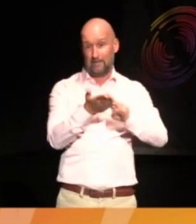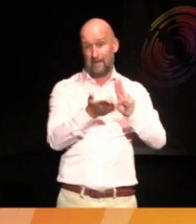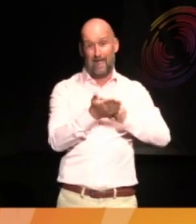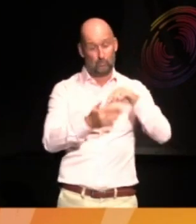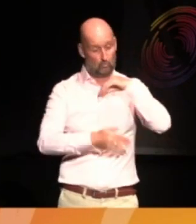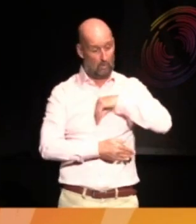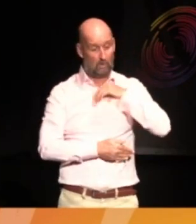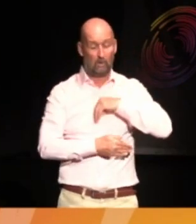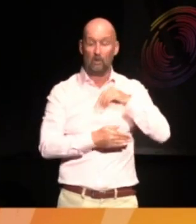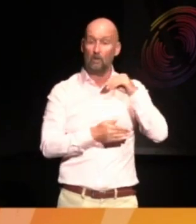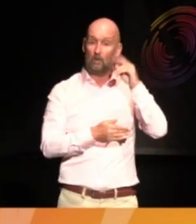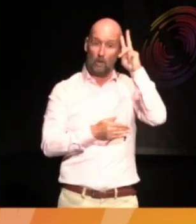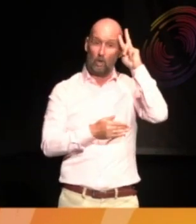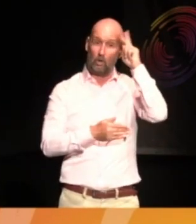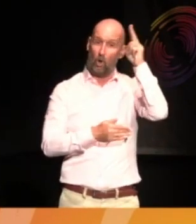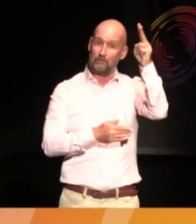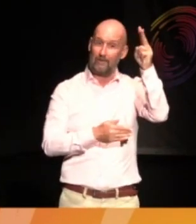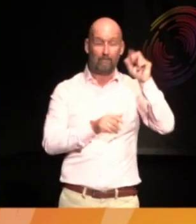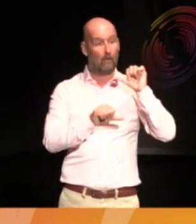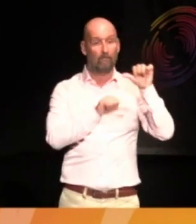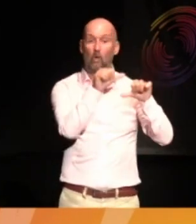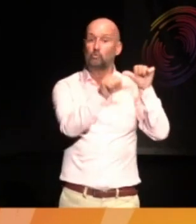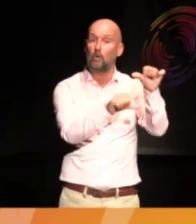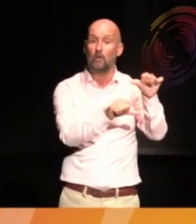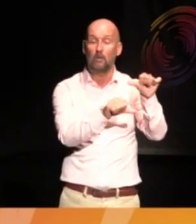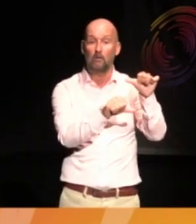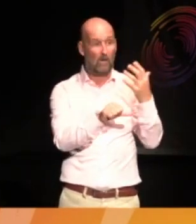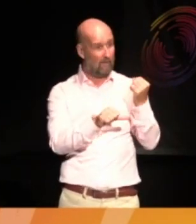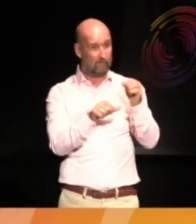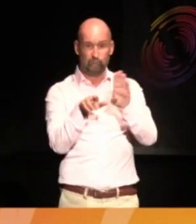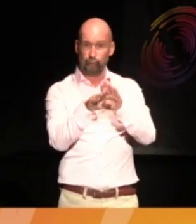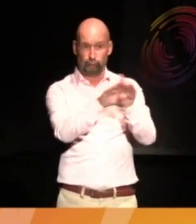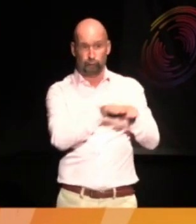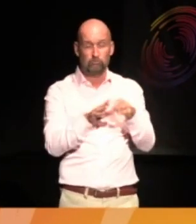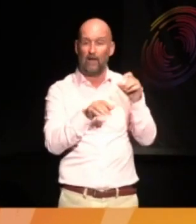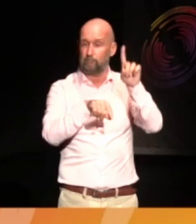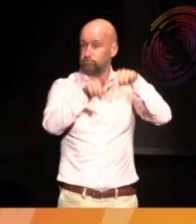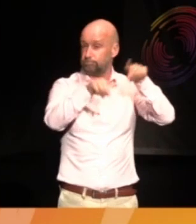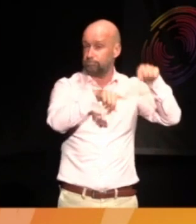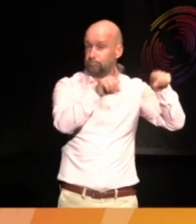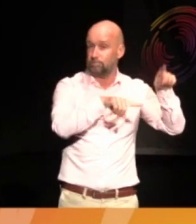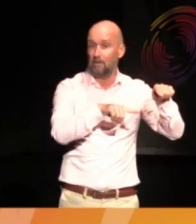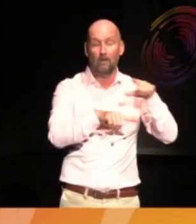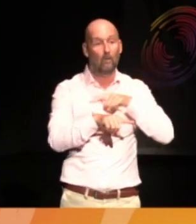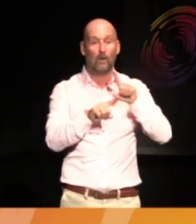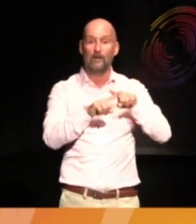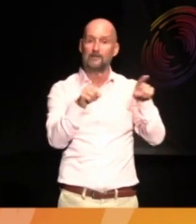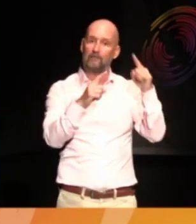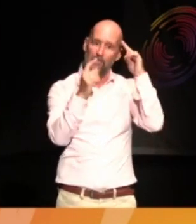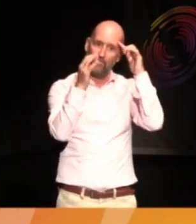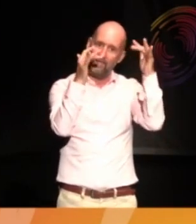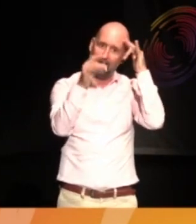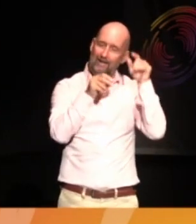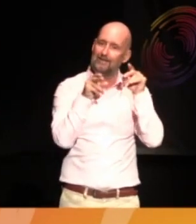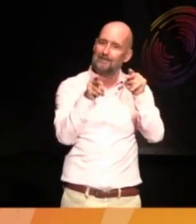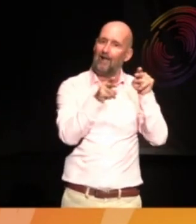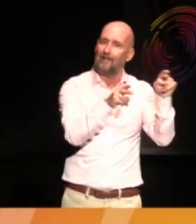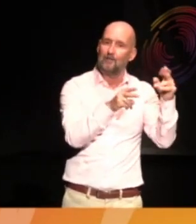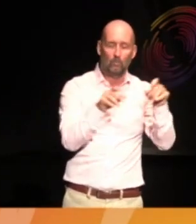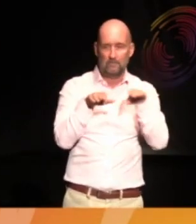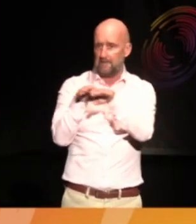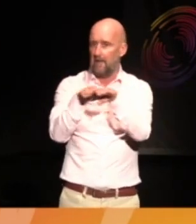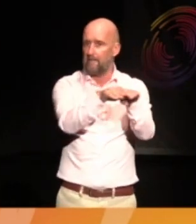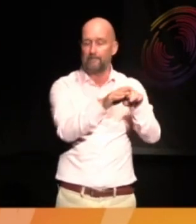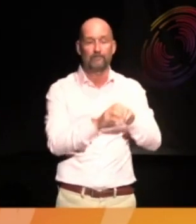cognitive function. It recognises the value and, that goes behind people with different thinking styles. And I